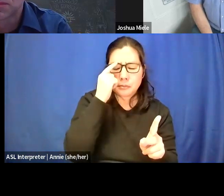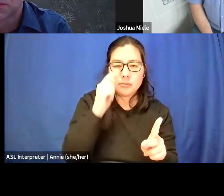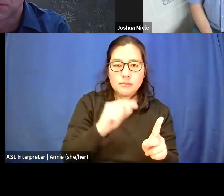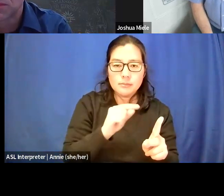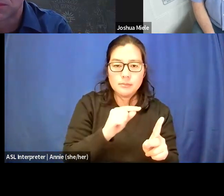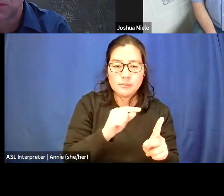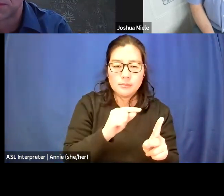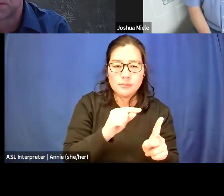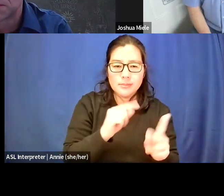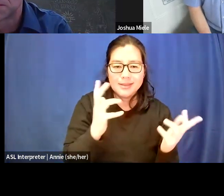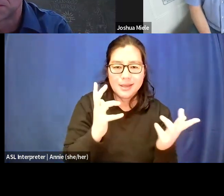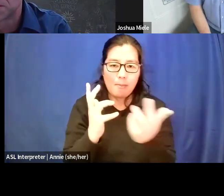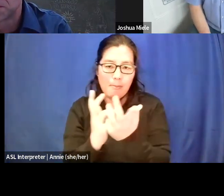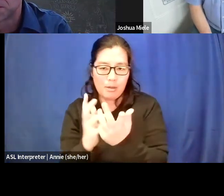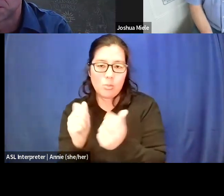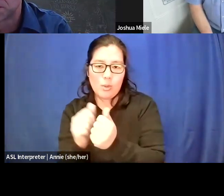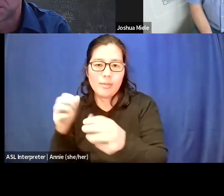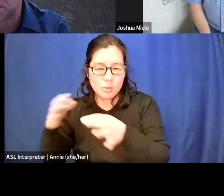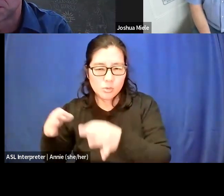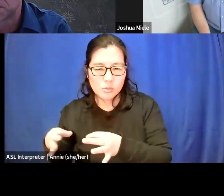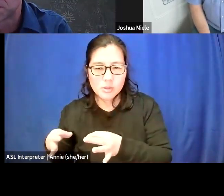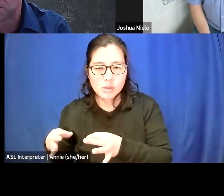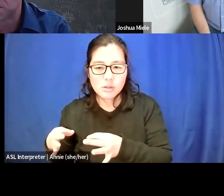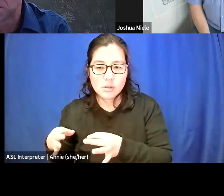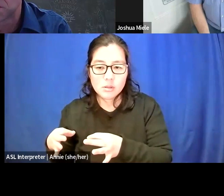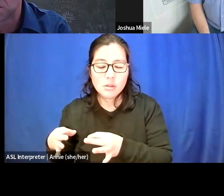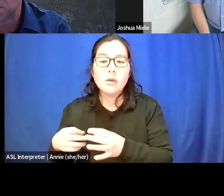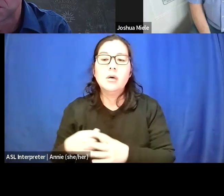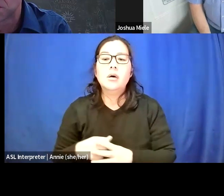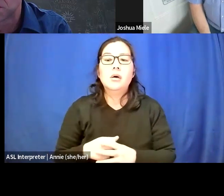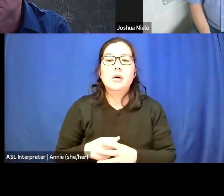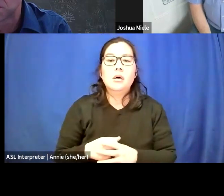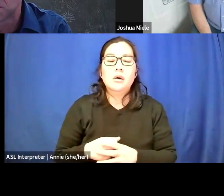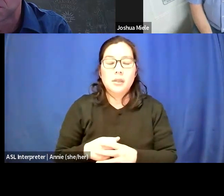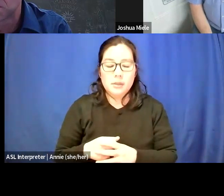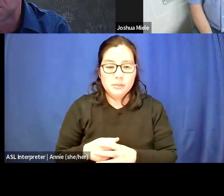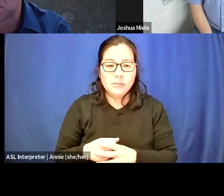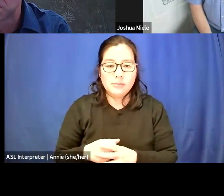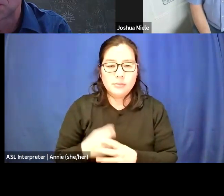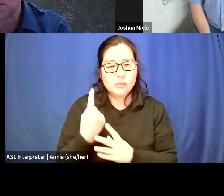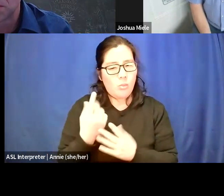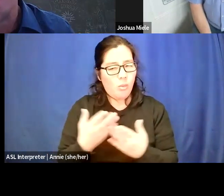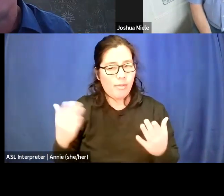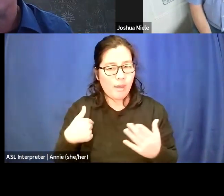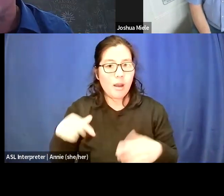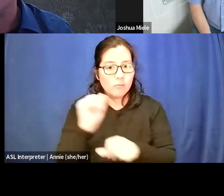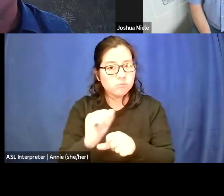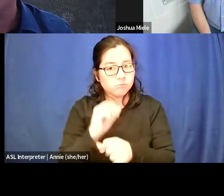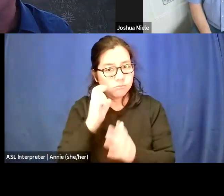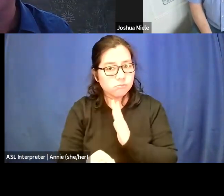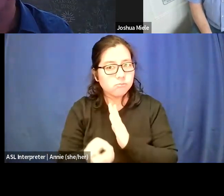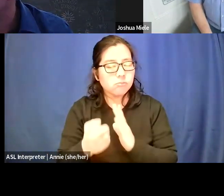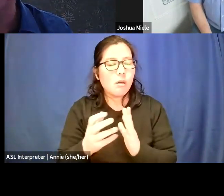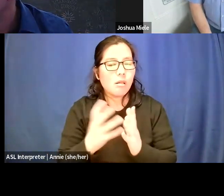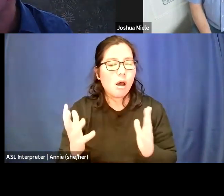a companion to the description. And I think that, one of the things that I've done a lot of work in